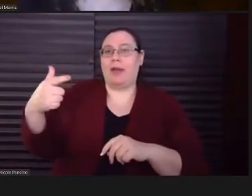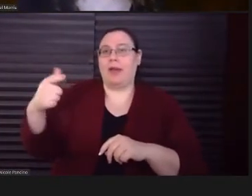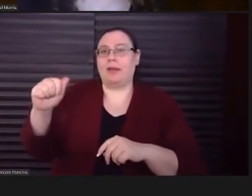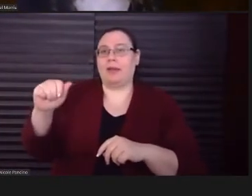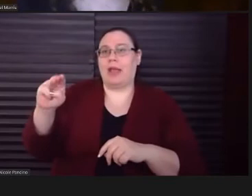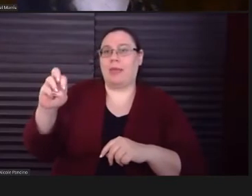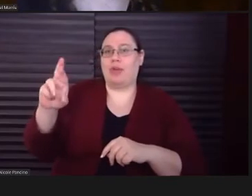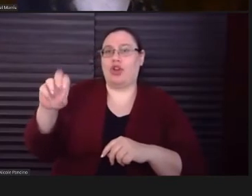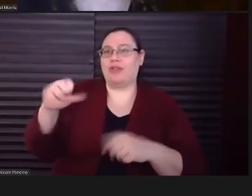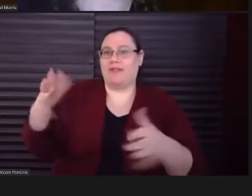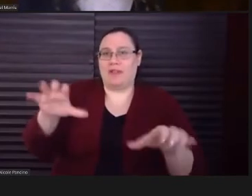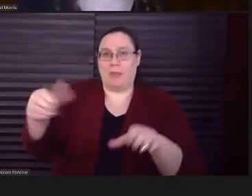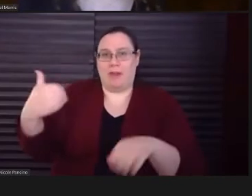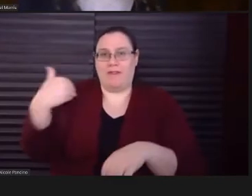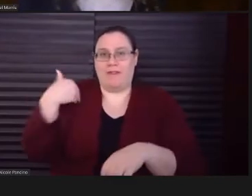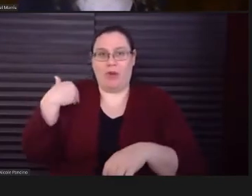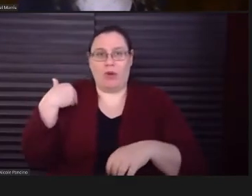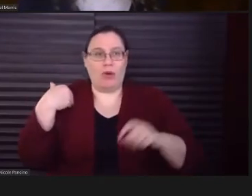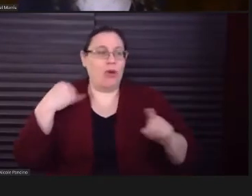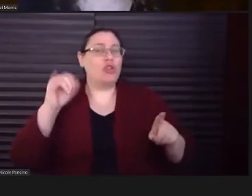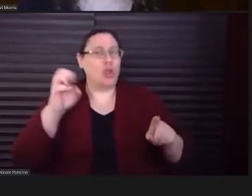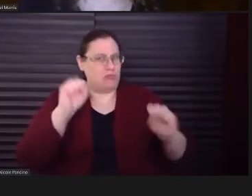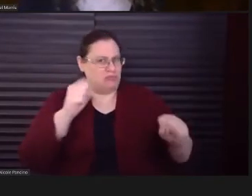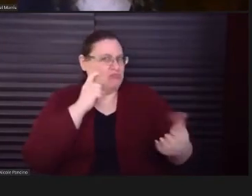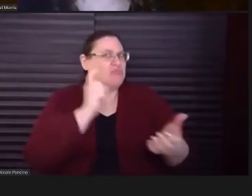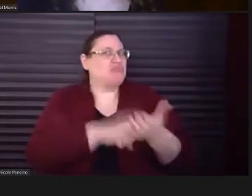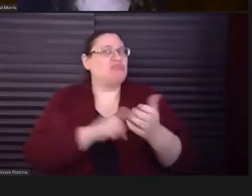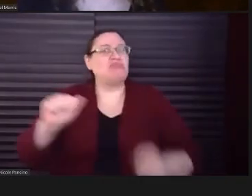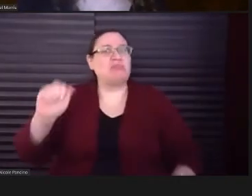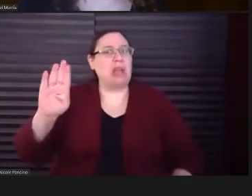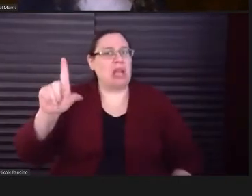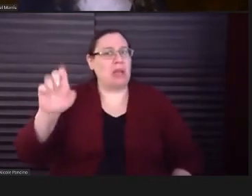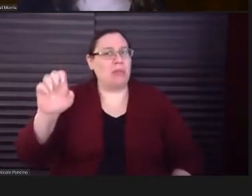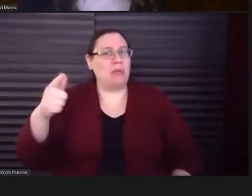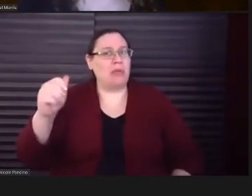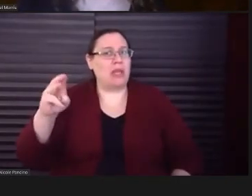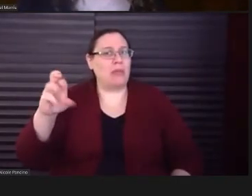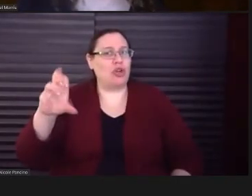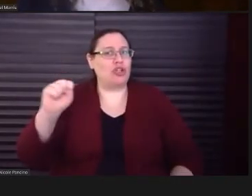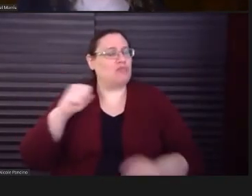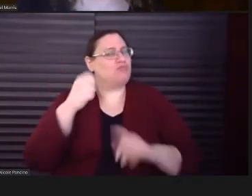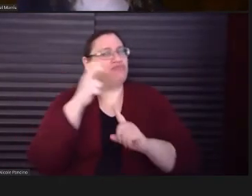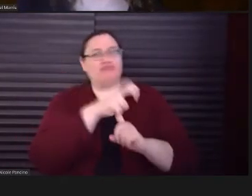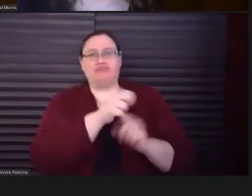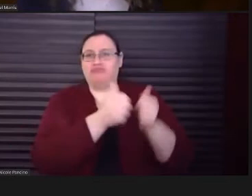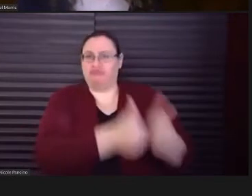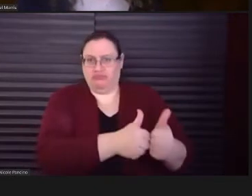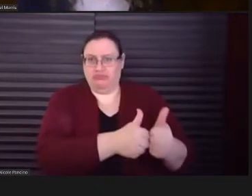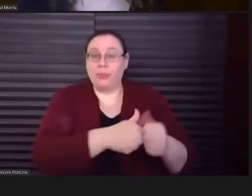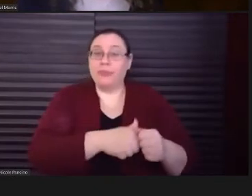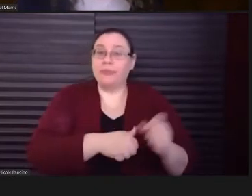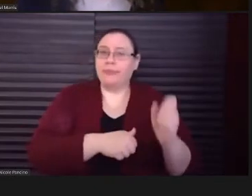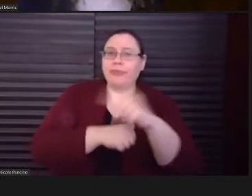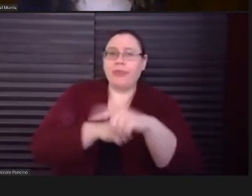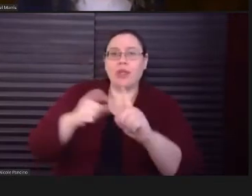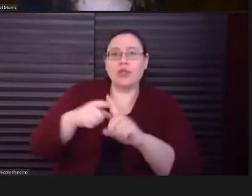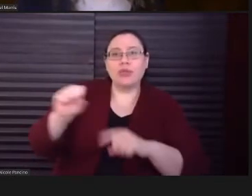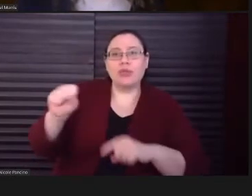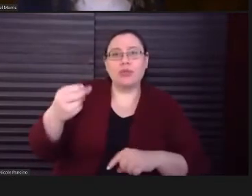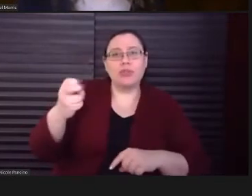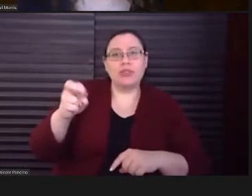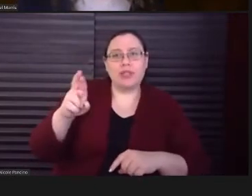Yeah, definitely a big shout out to Able Gamers. They did some great stuff. Sheri, you